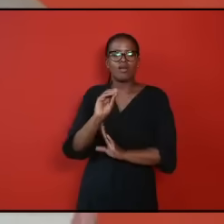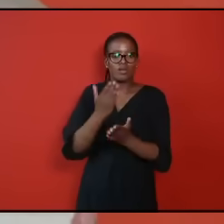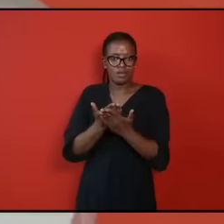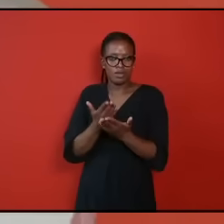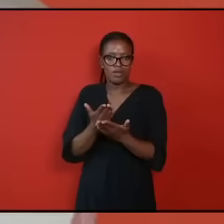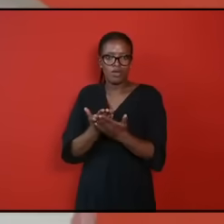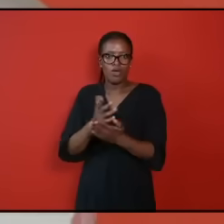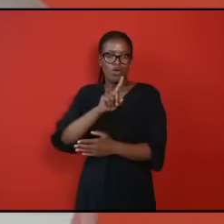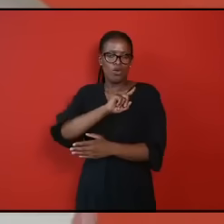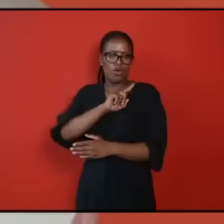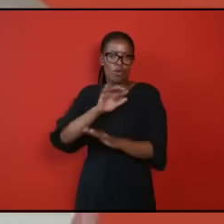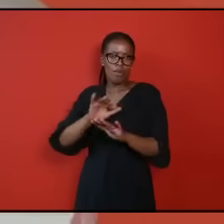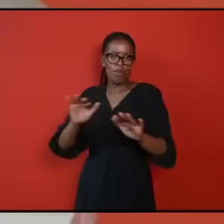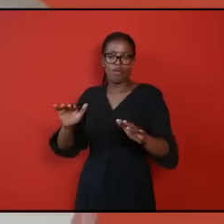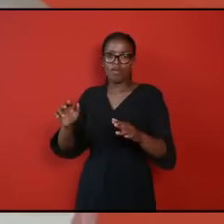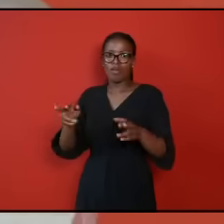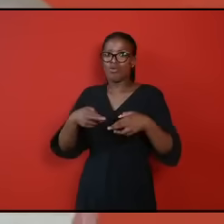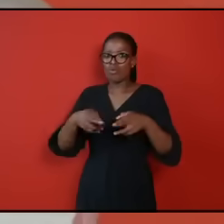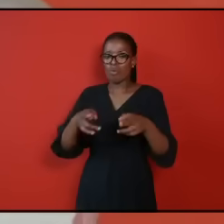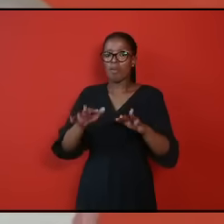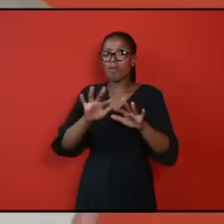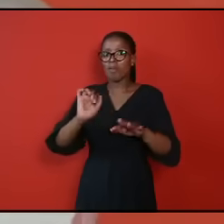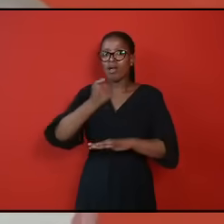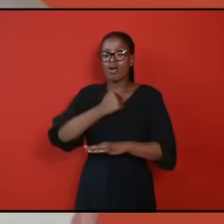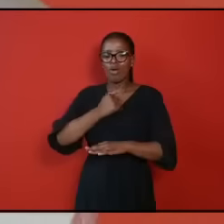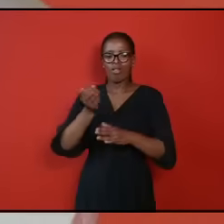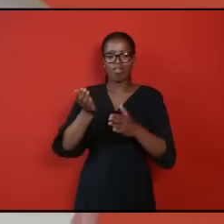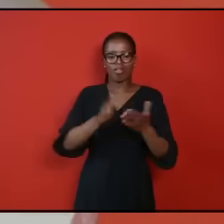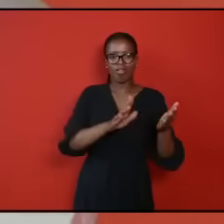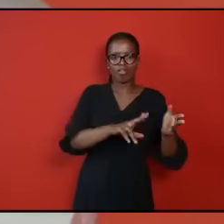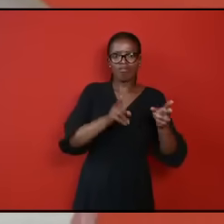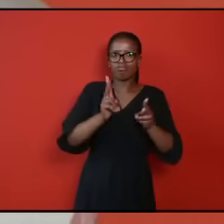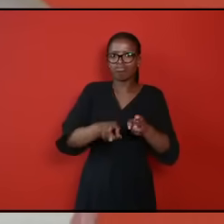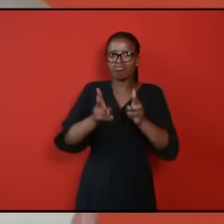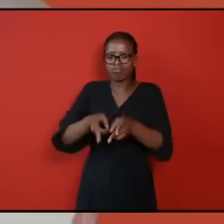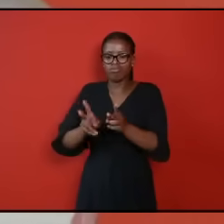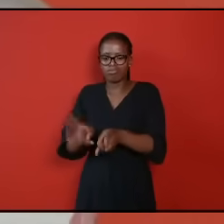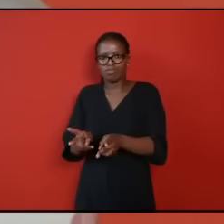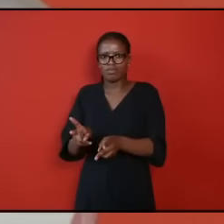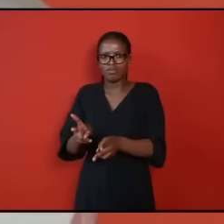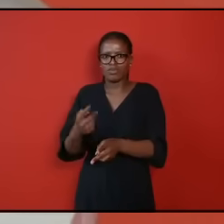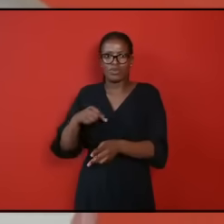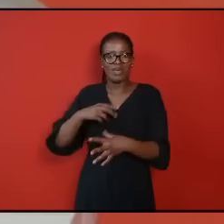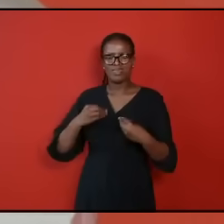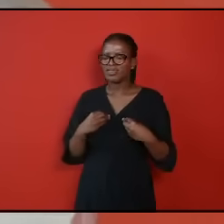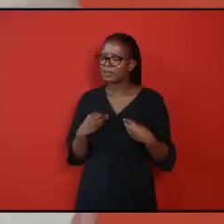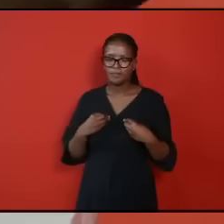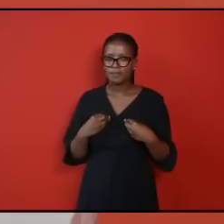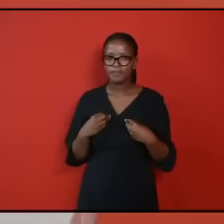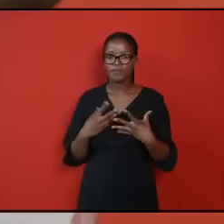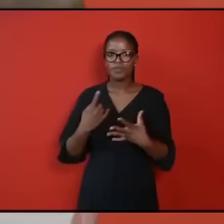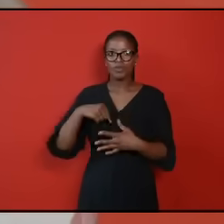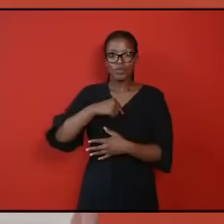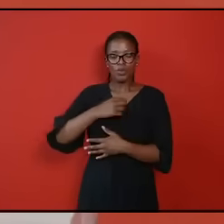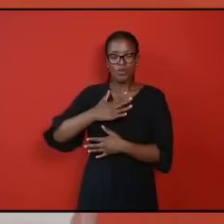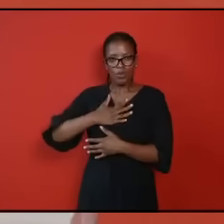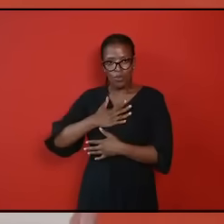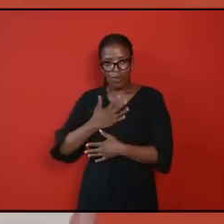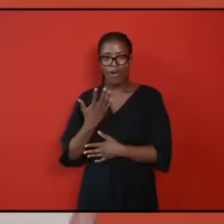Because our people are dying on these roads. It is unacceptable. So they are going to